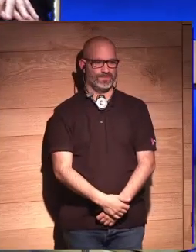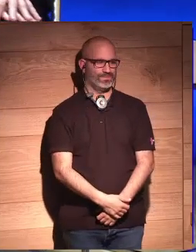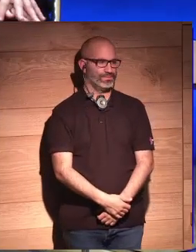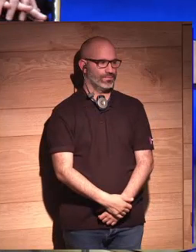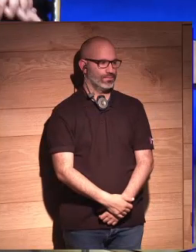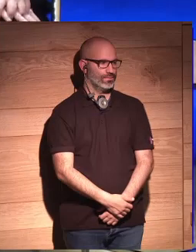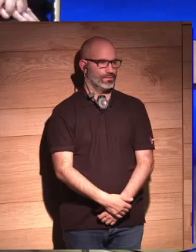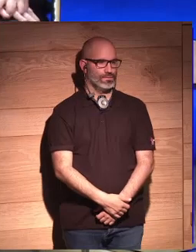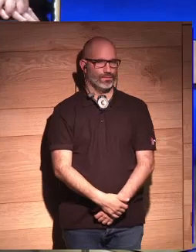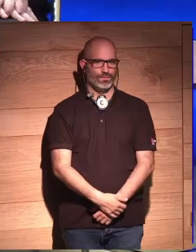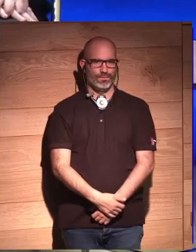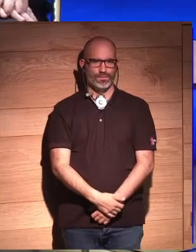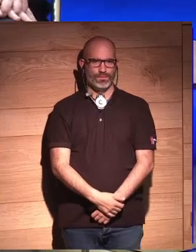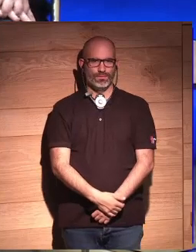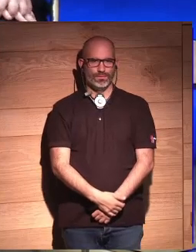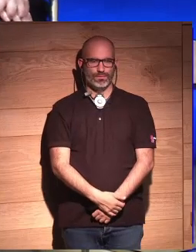Yes.